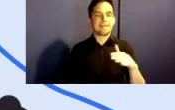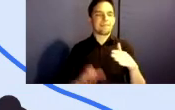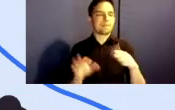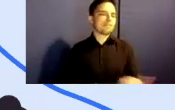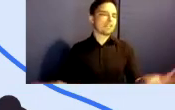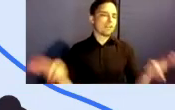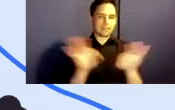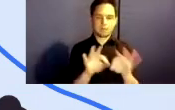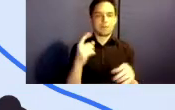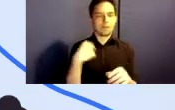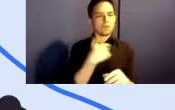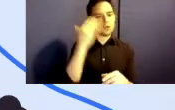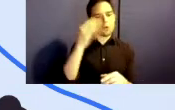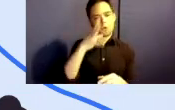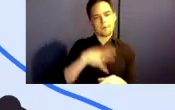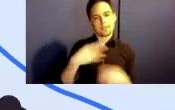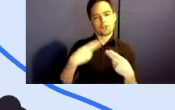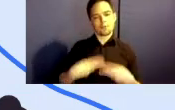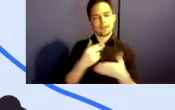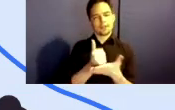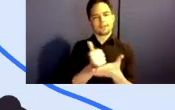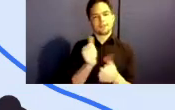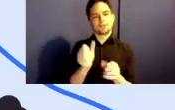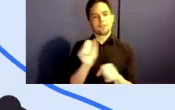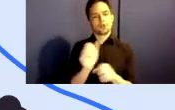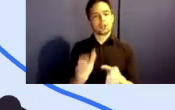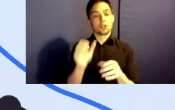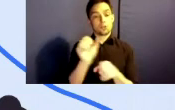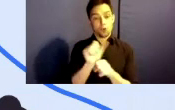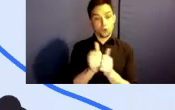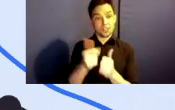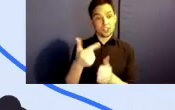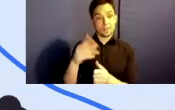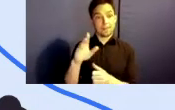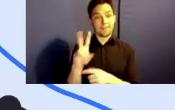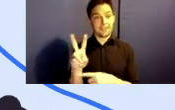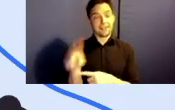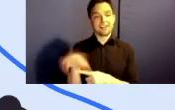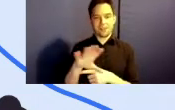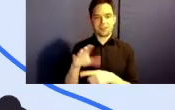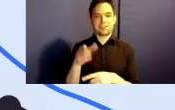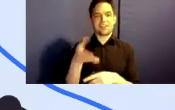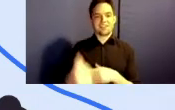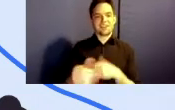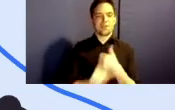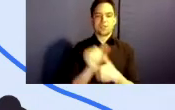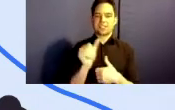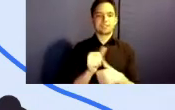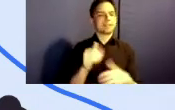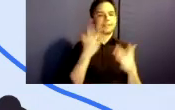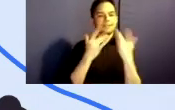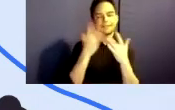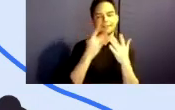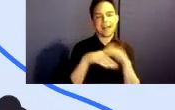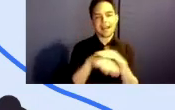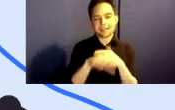that female humanitarians working on GBV were at greater risk during the early outbreak through lack of access to personal